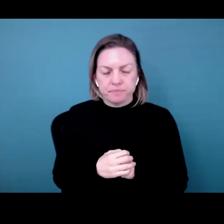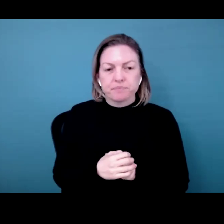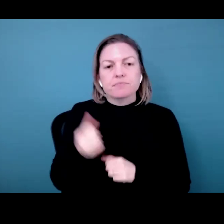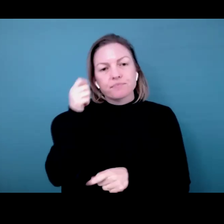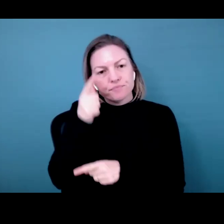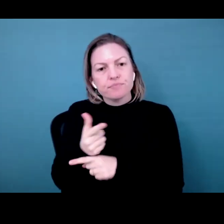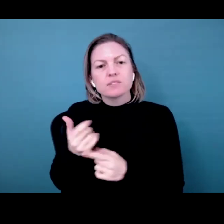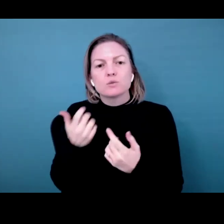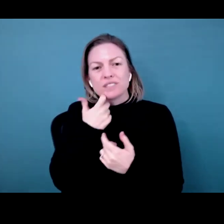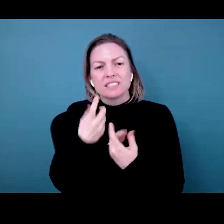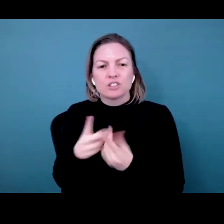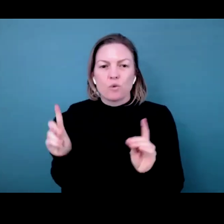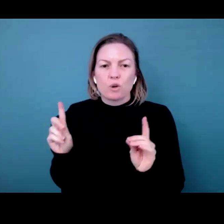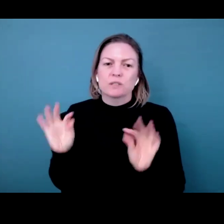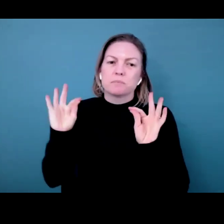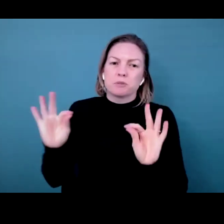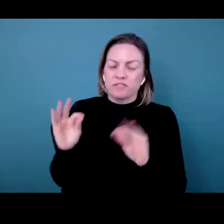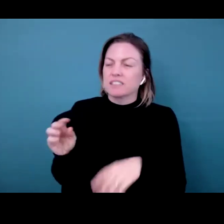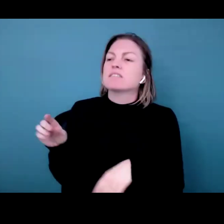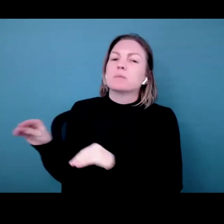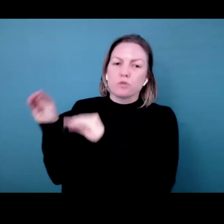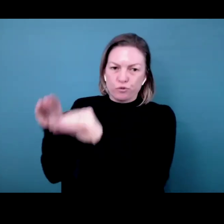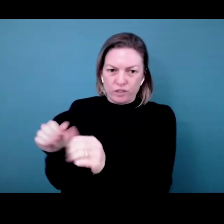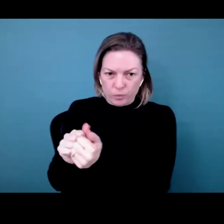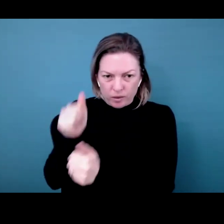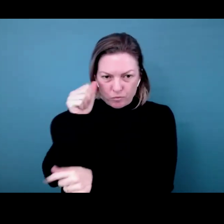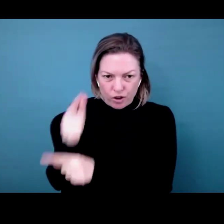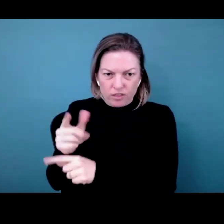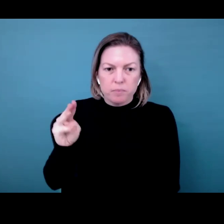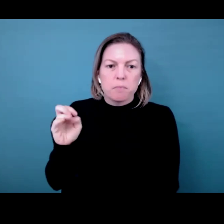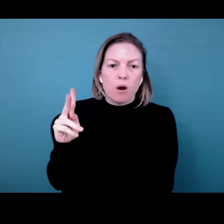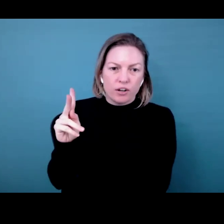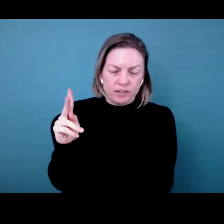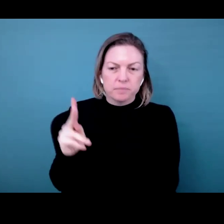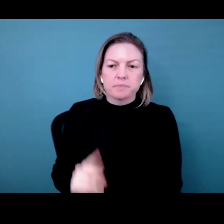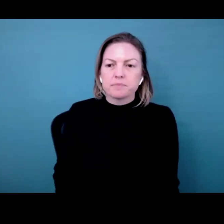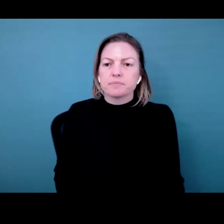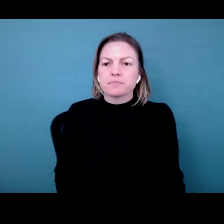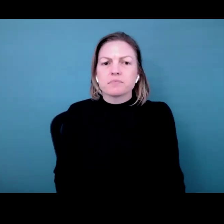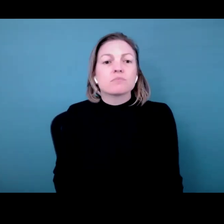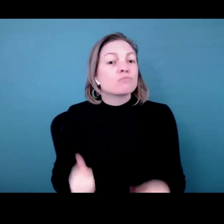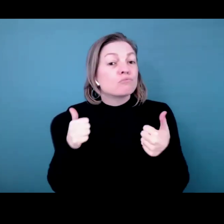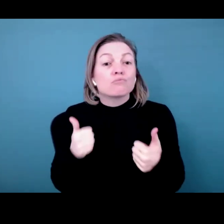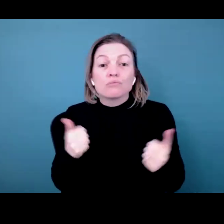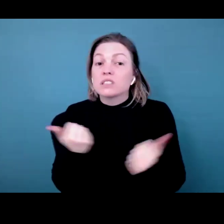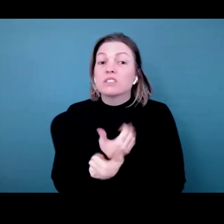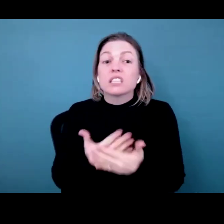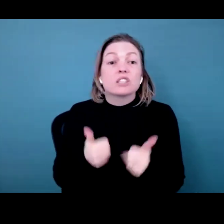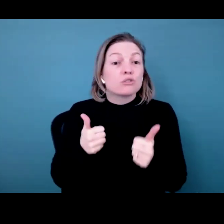divorced, so that's perfect. That day he moved in with my brother Mark, and it was